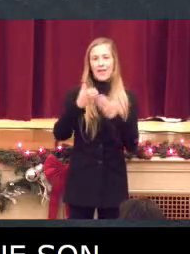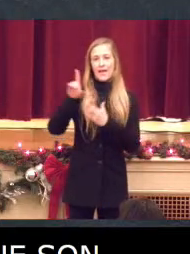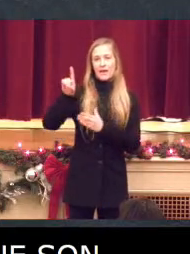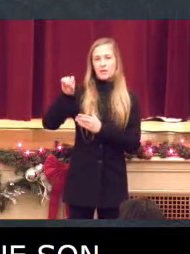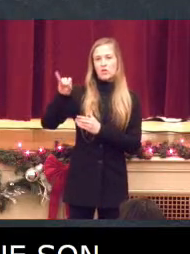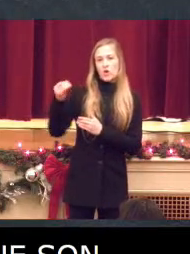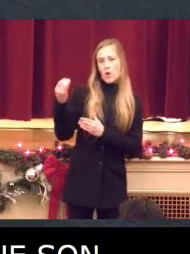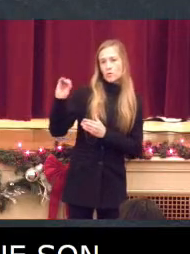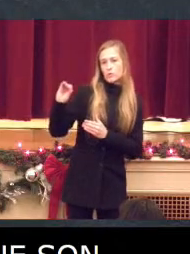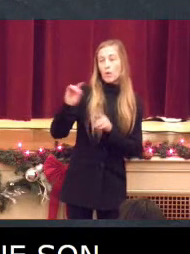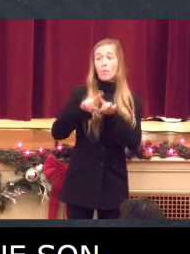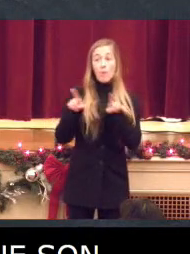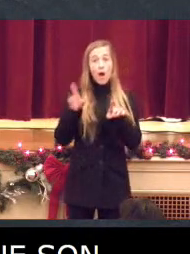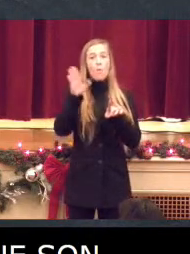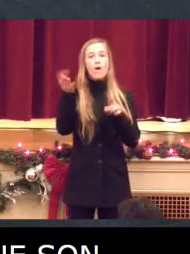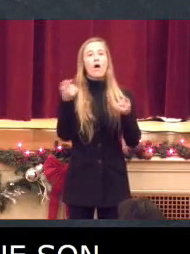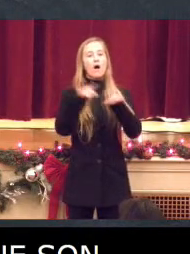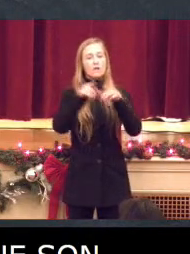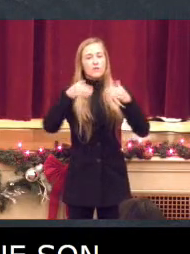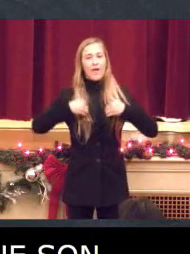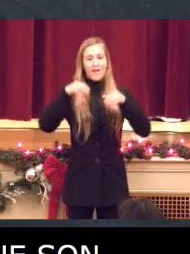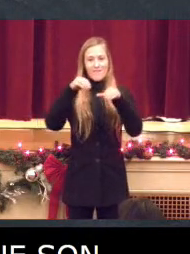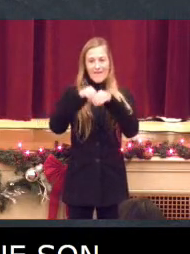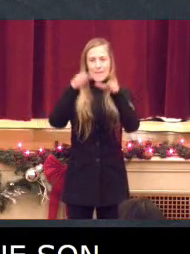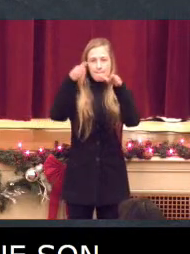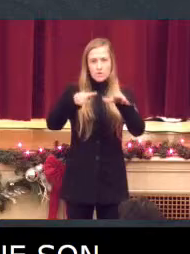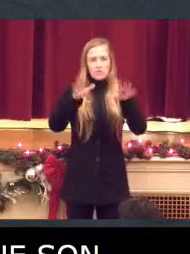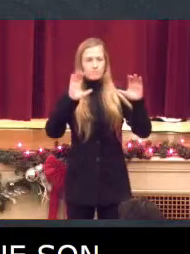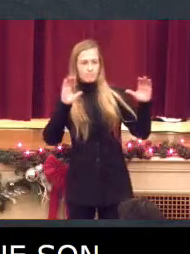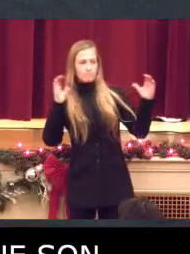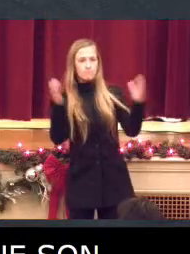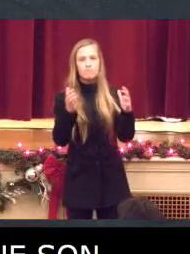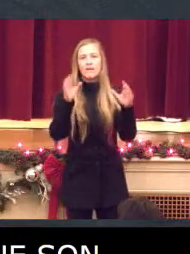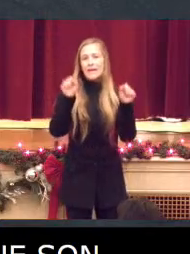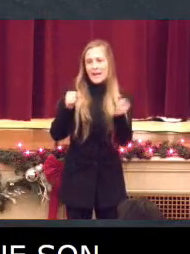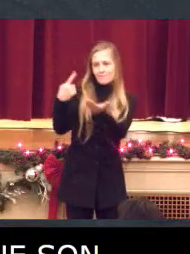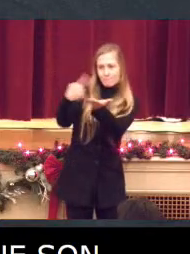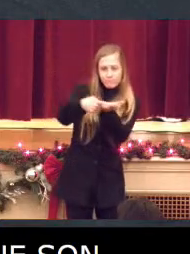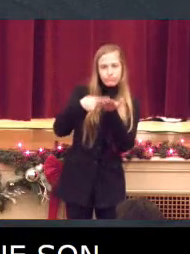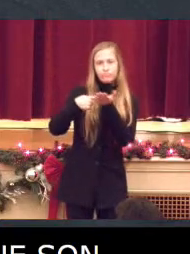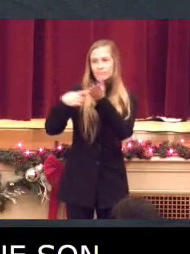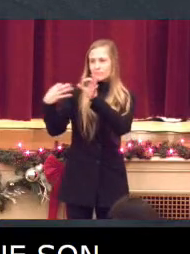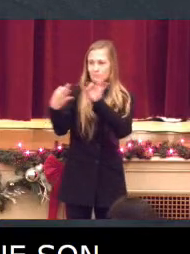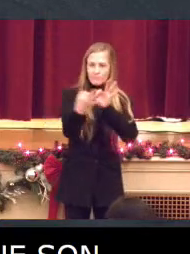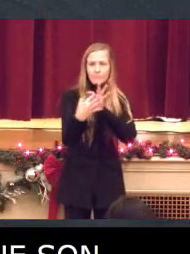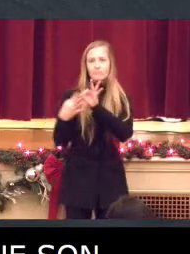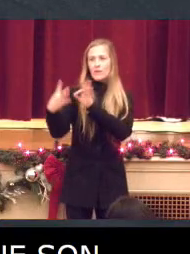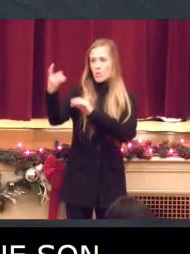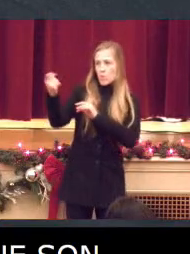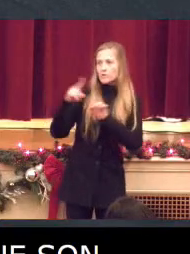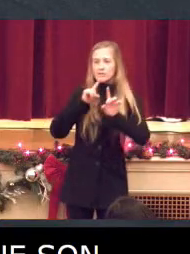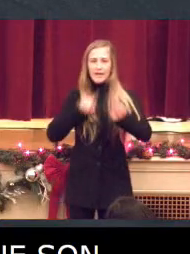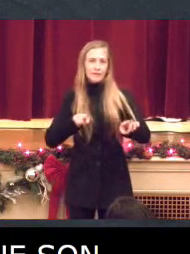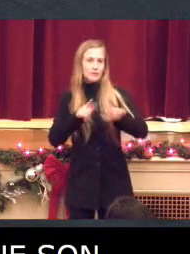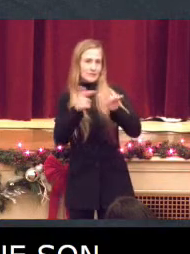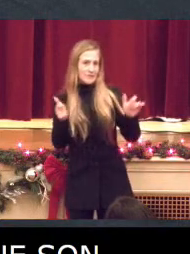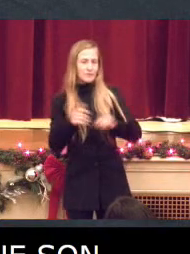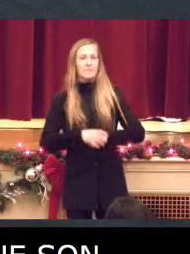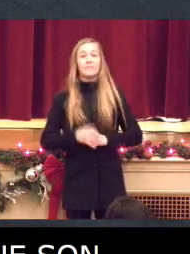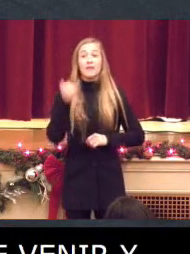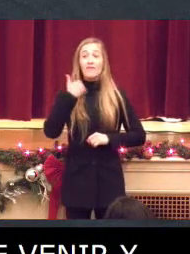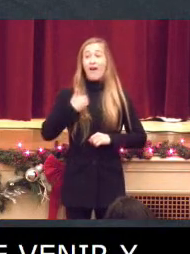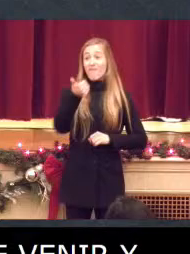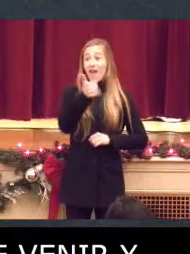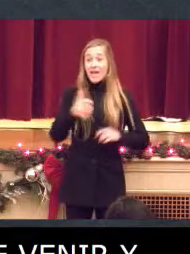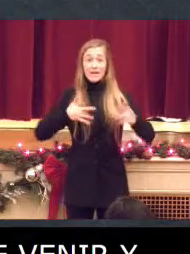but we'll also have in-person forums where you can come and ask questions as well. If you ever have any questions about what's happening